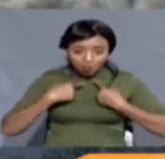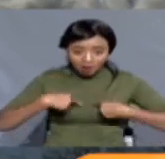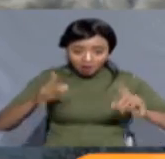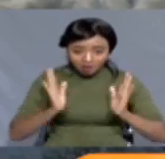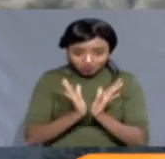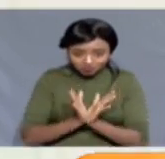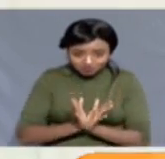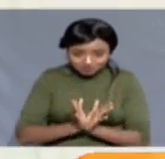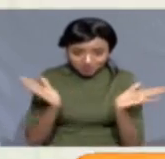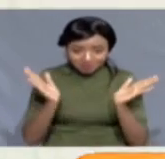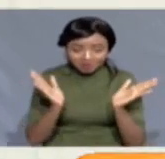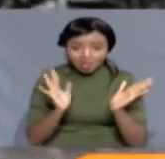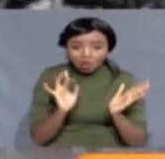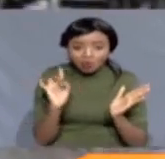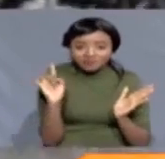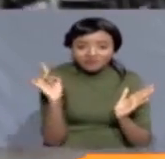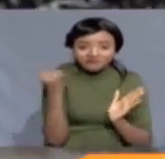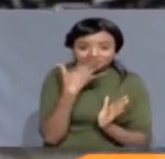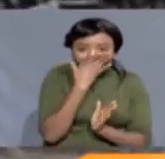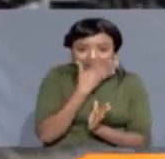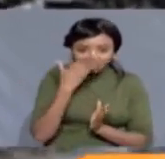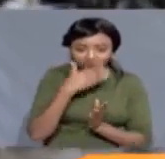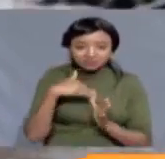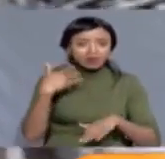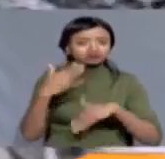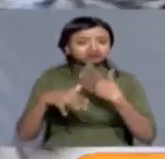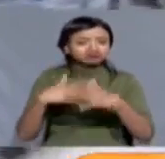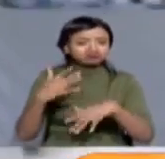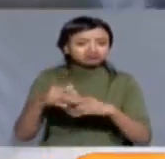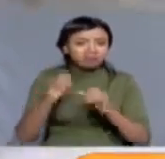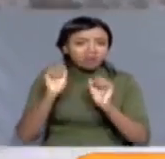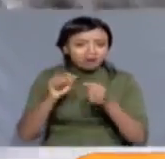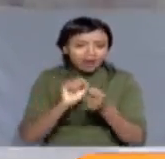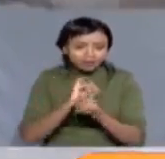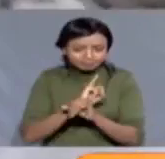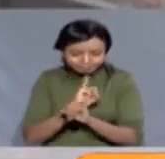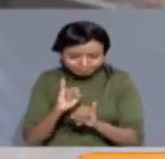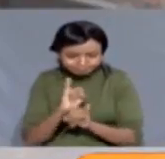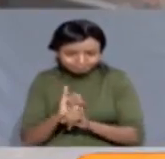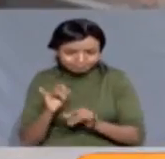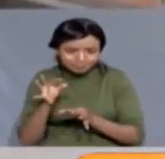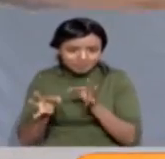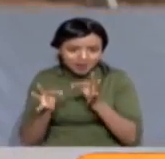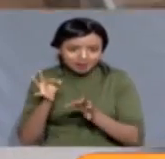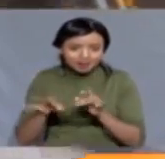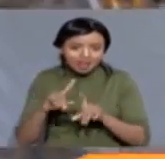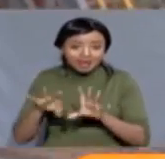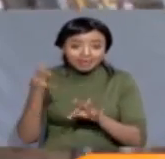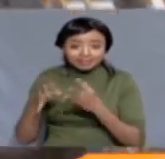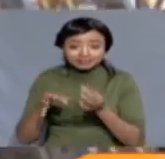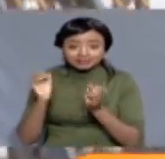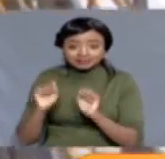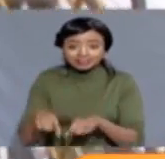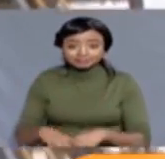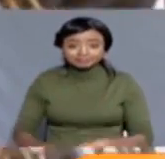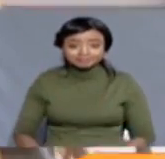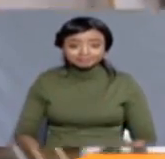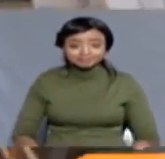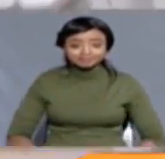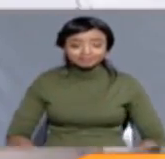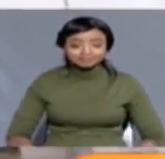buyer of Kenya's first crude and later in the year, results of the refinery analysis. Faisal Ahmed, Citizen TV.